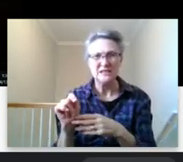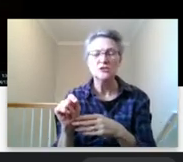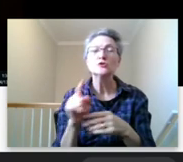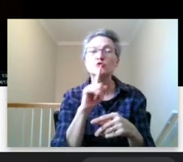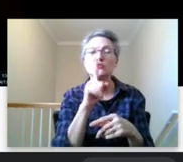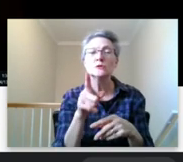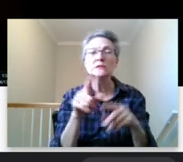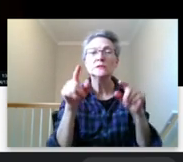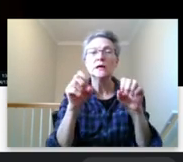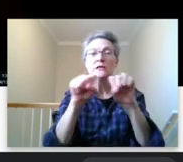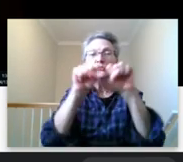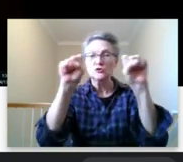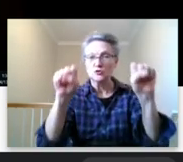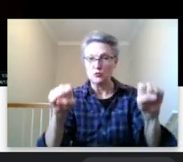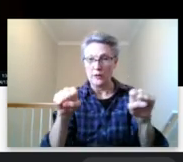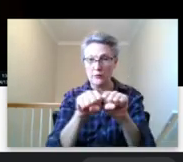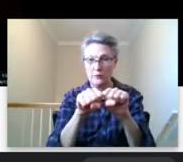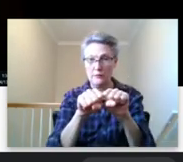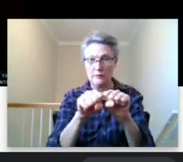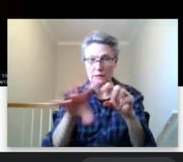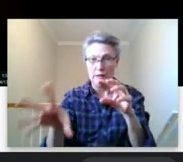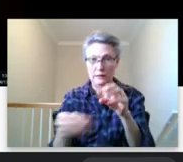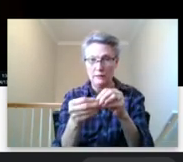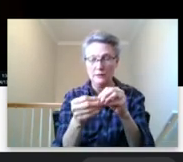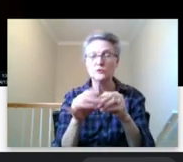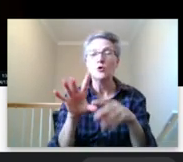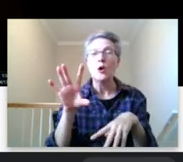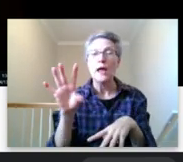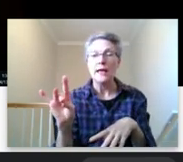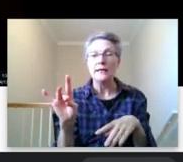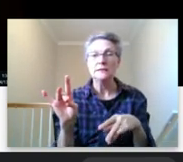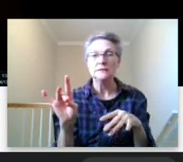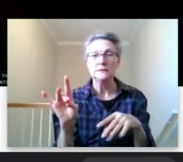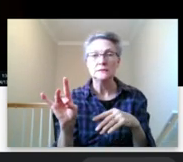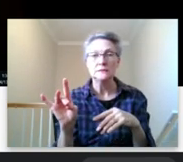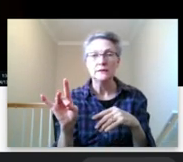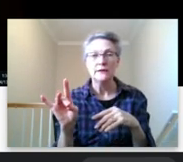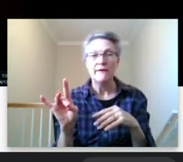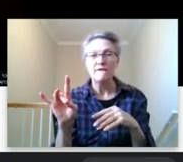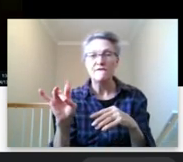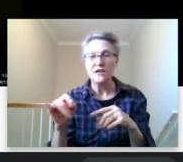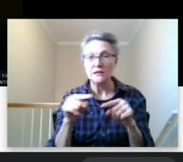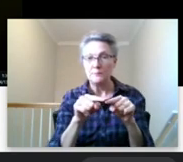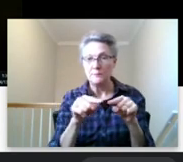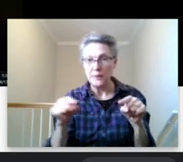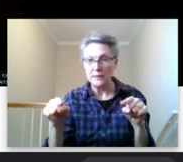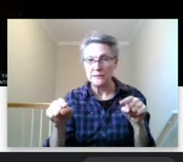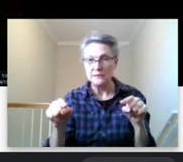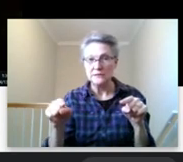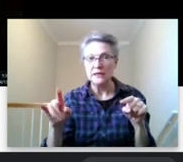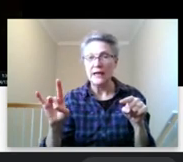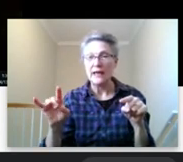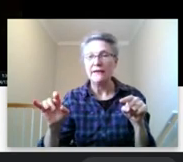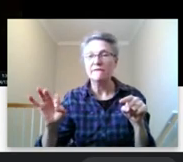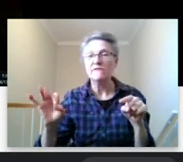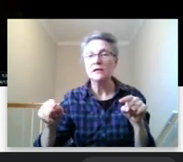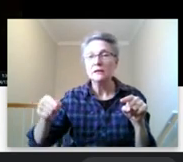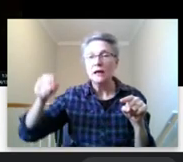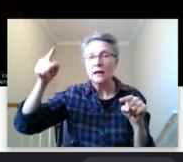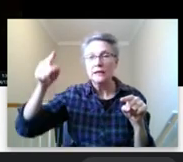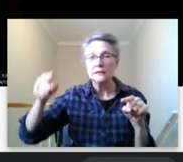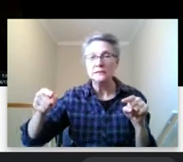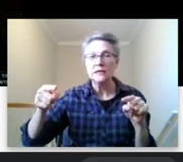I added to this section of our rectangle to complete the rectangle. So what I can do is I can find the area